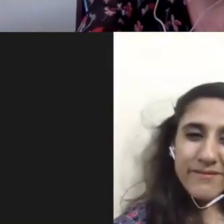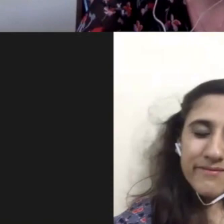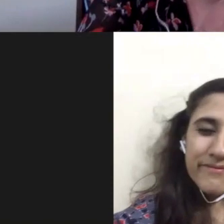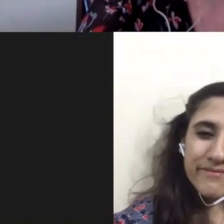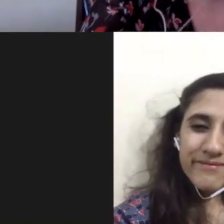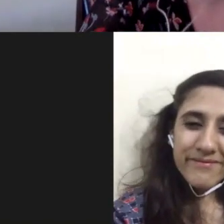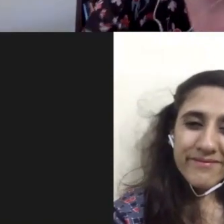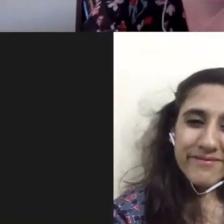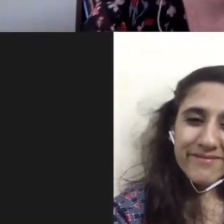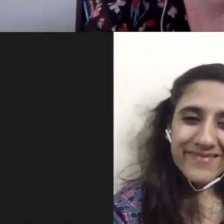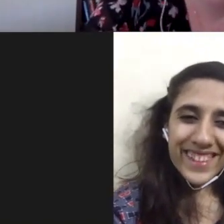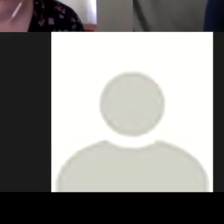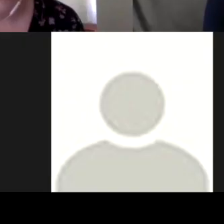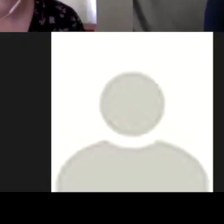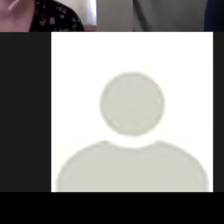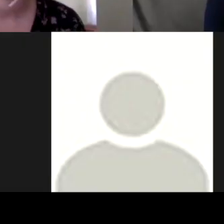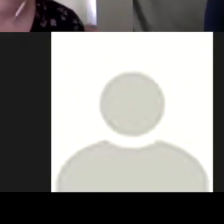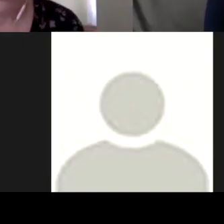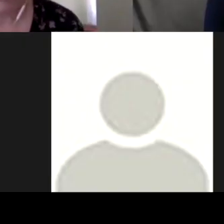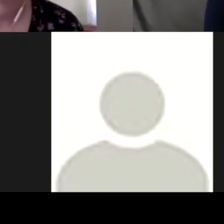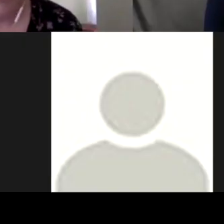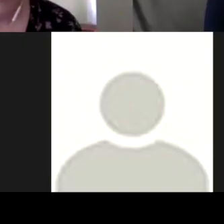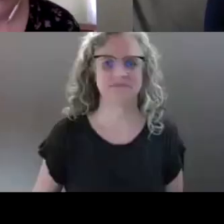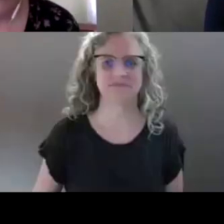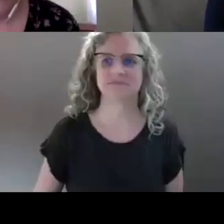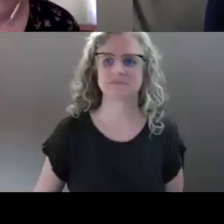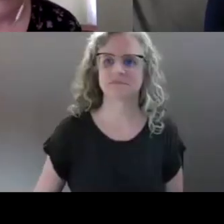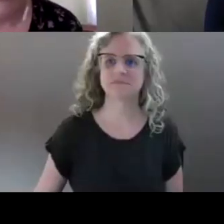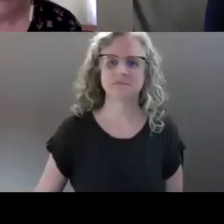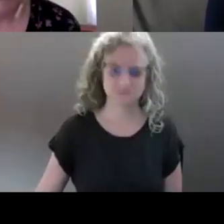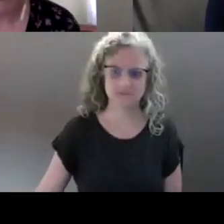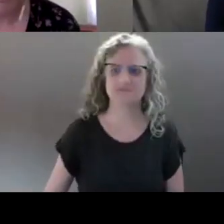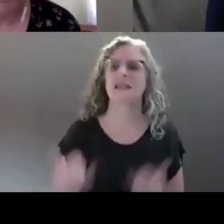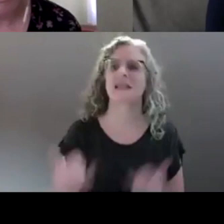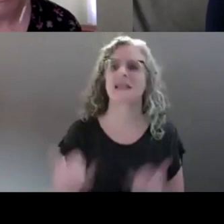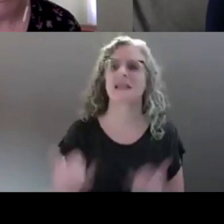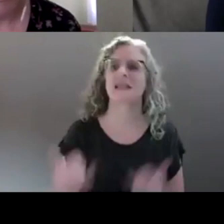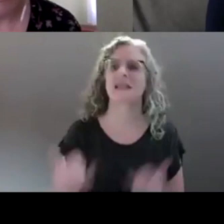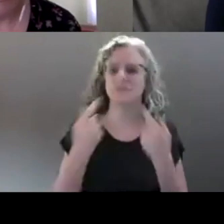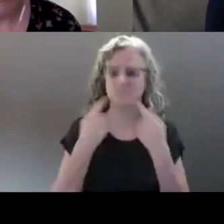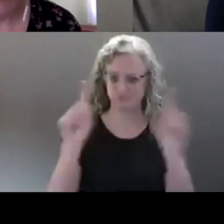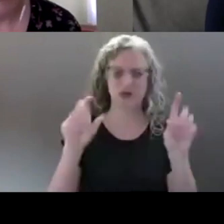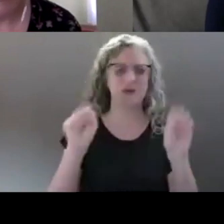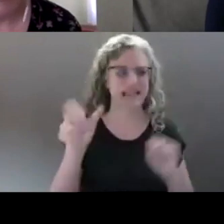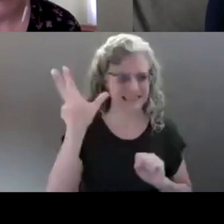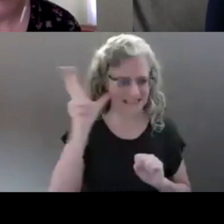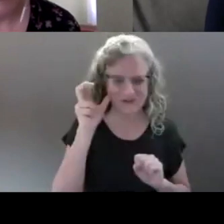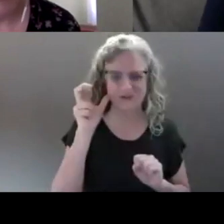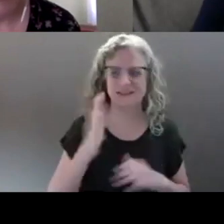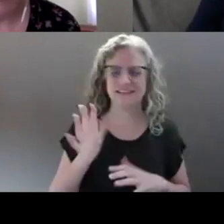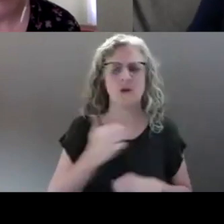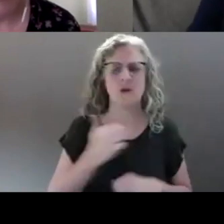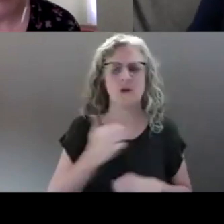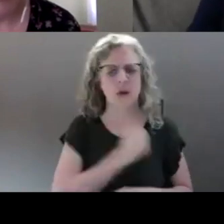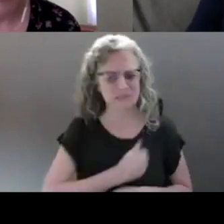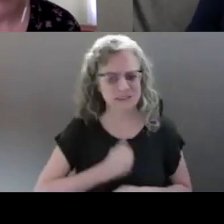Hello. Yes, now we can hear you. I'm so sorry for this. No Well, worries. the huge challenge we are facing, that we have